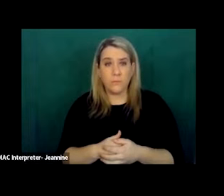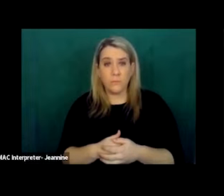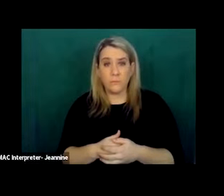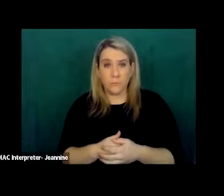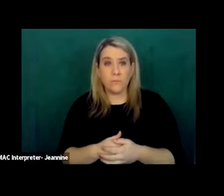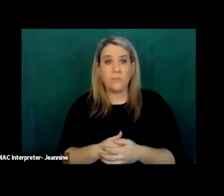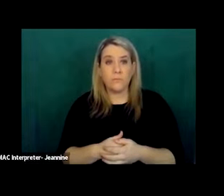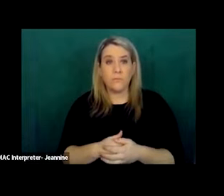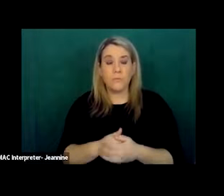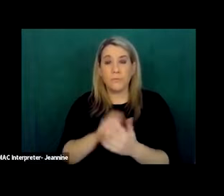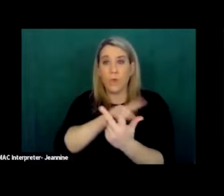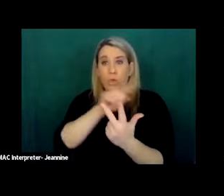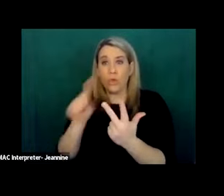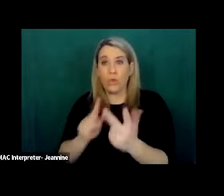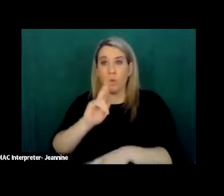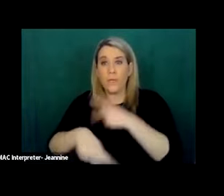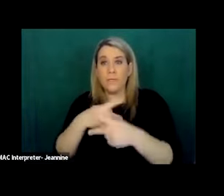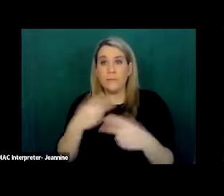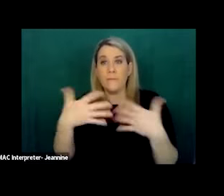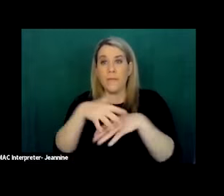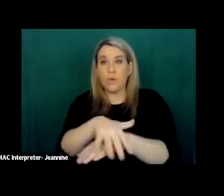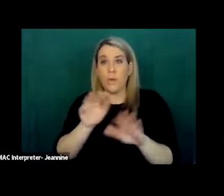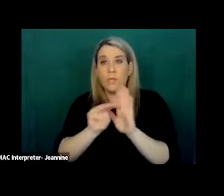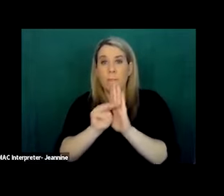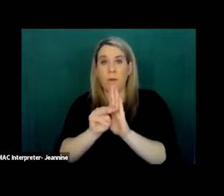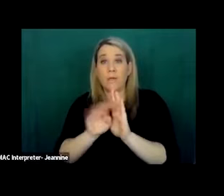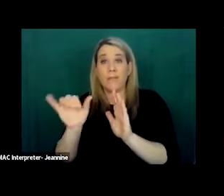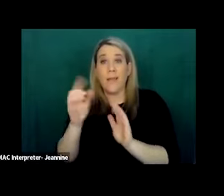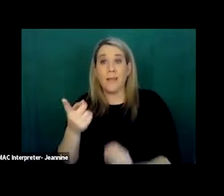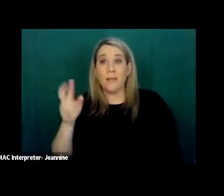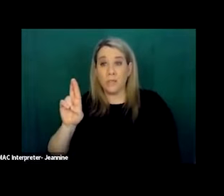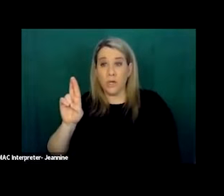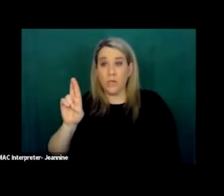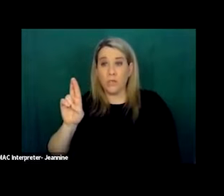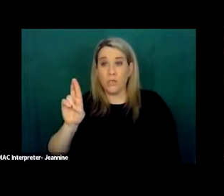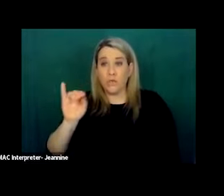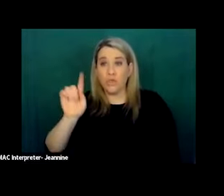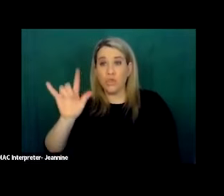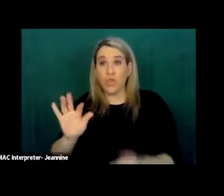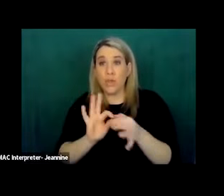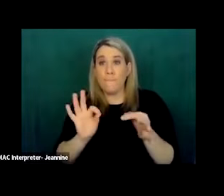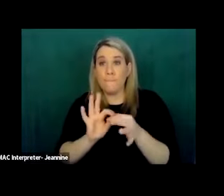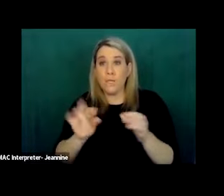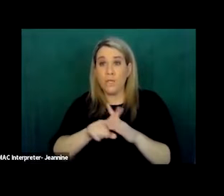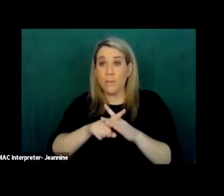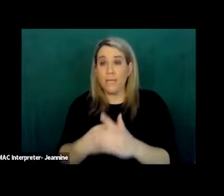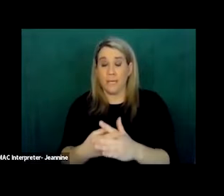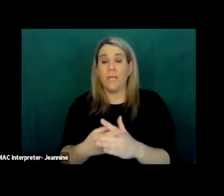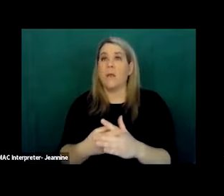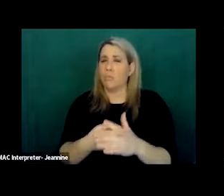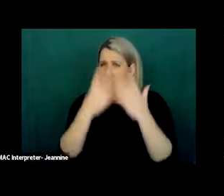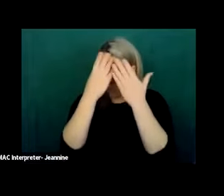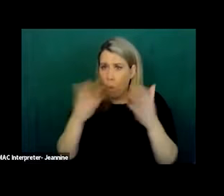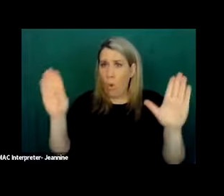So we have 3 different types of integration models, but as Dr. Jolly mentioned at the start, we are always open to new ideas. We're a very